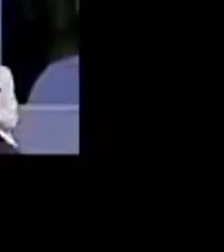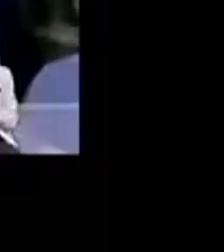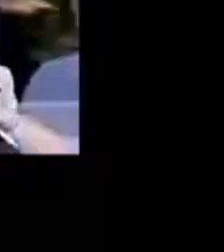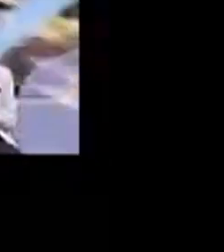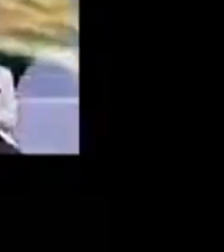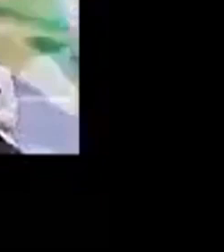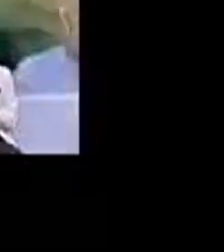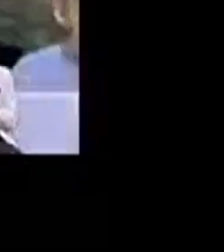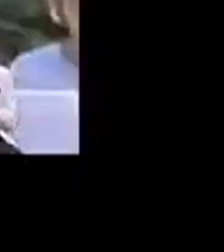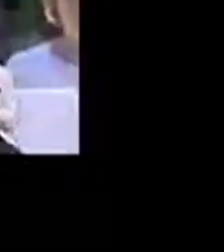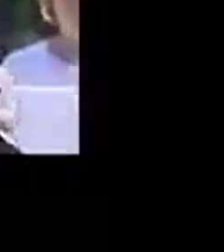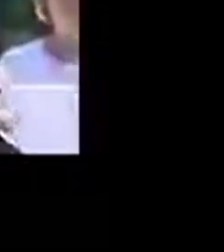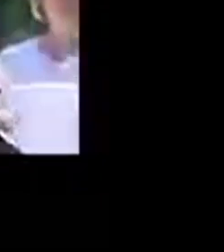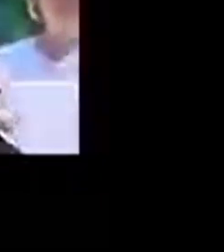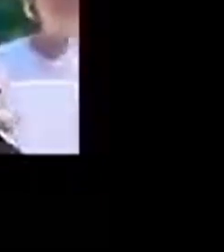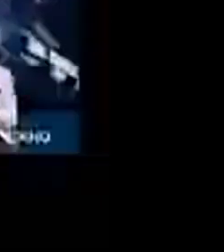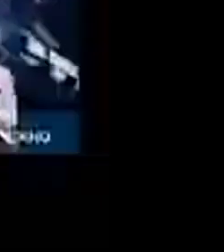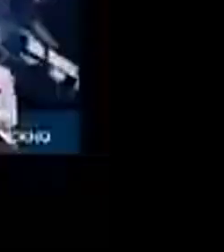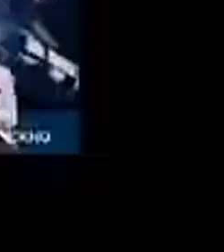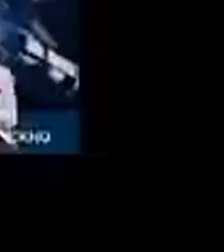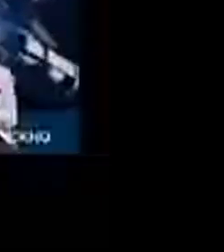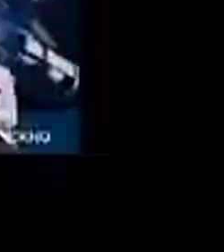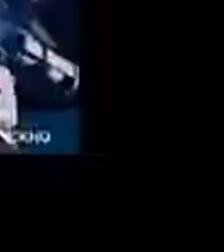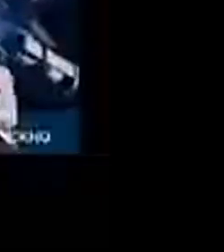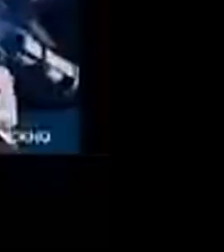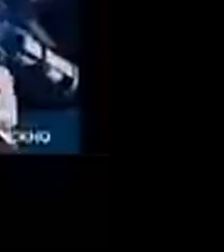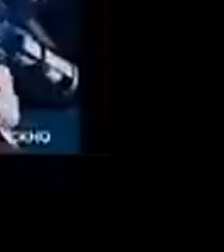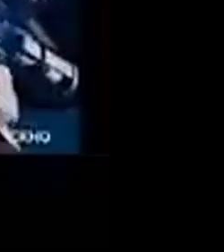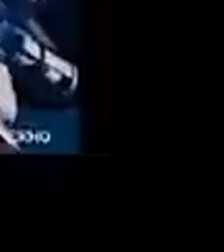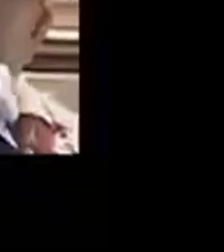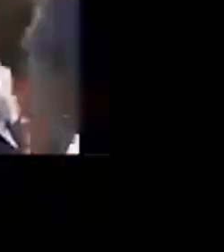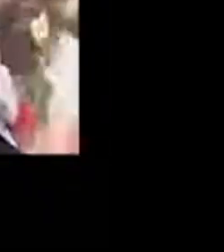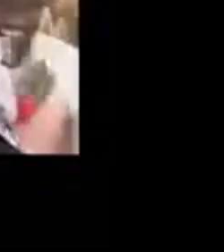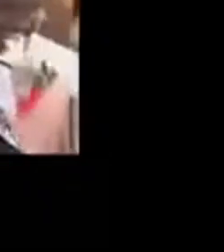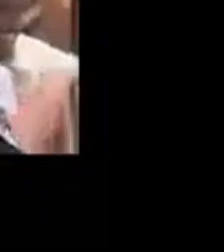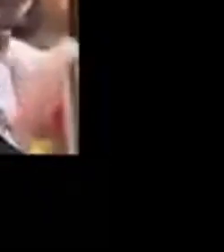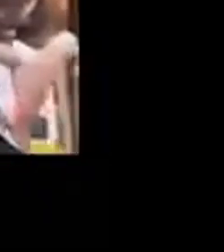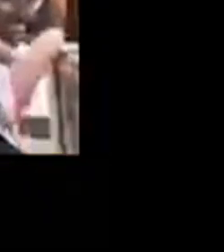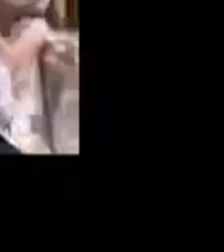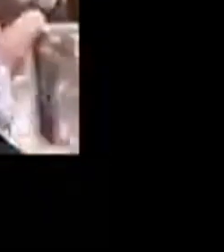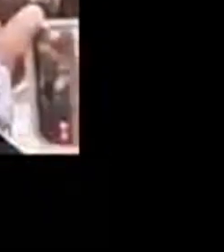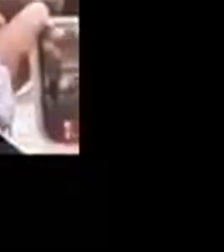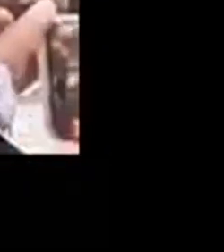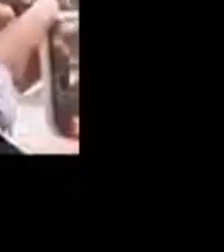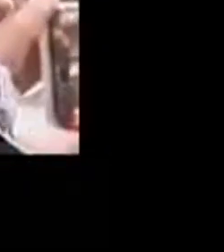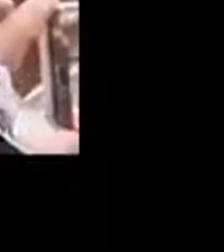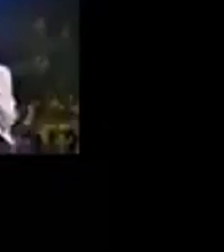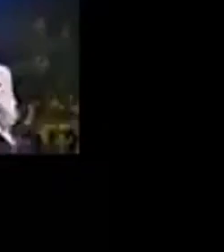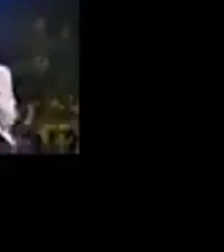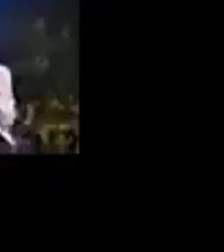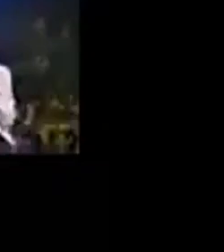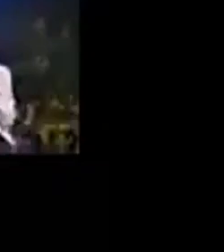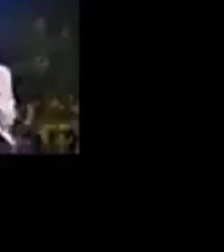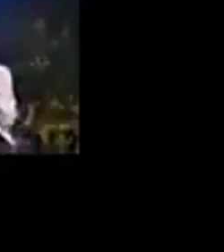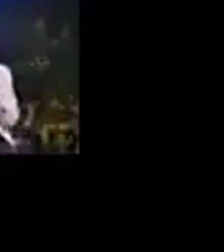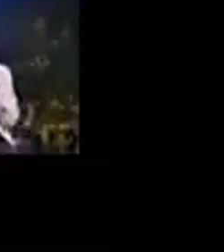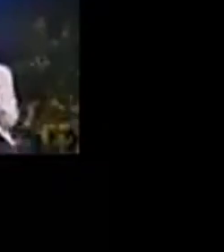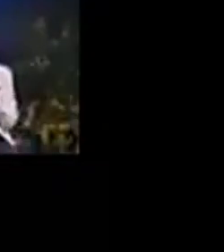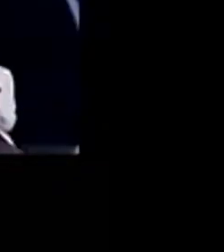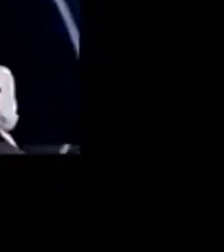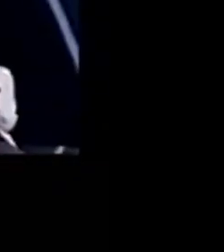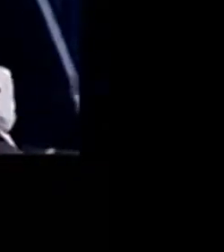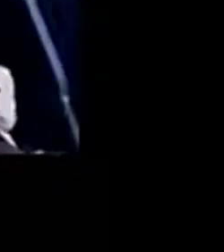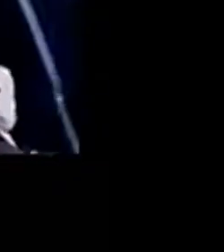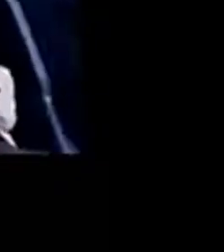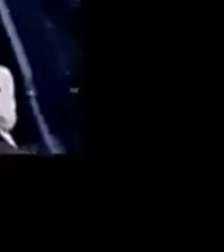says, and a certain man, lame from